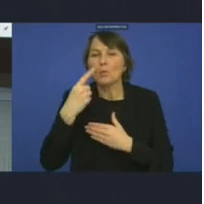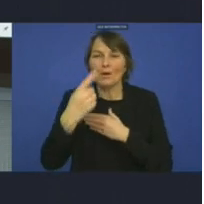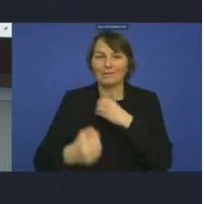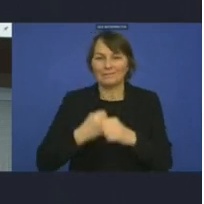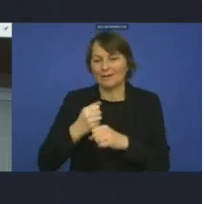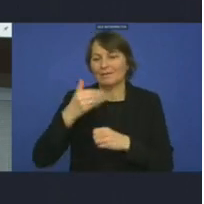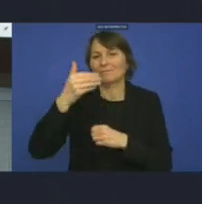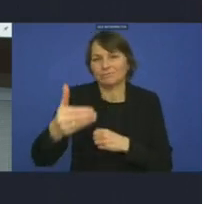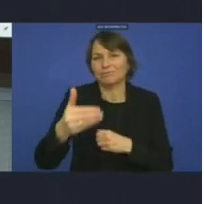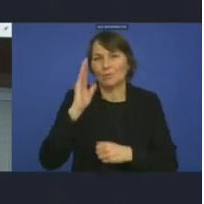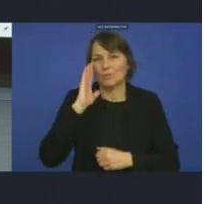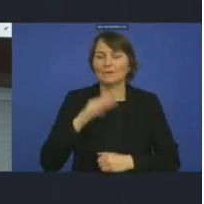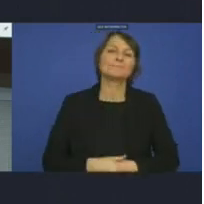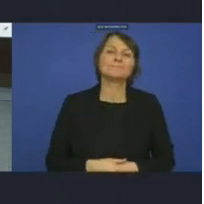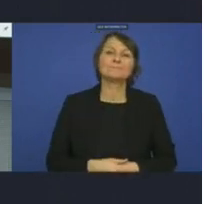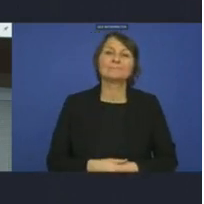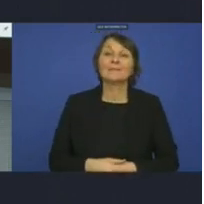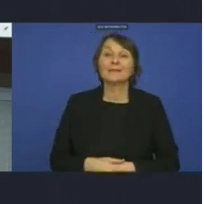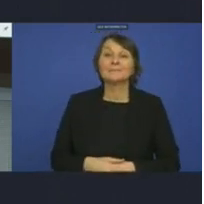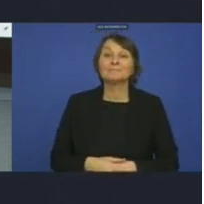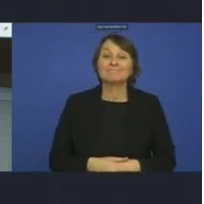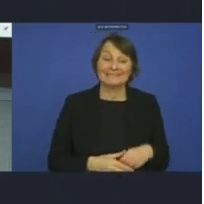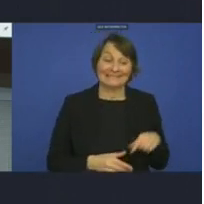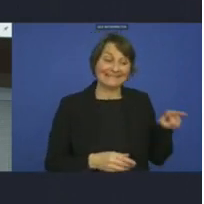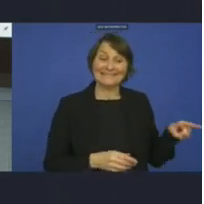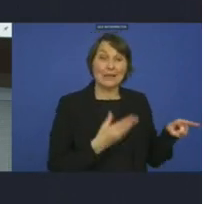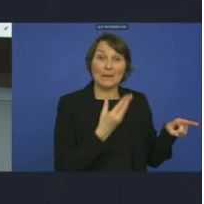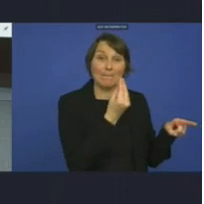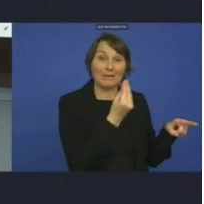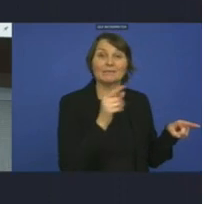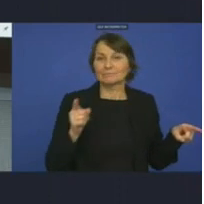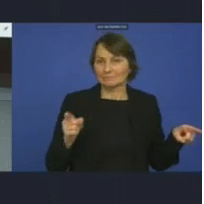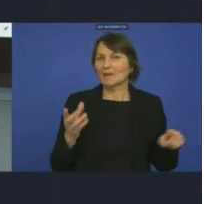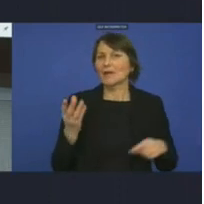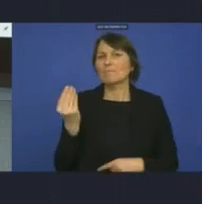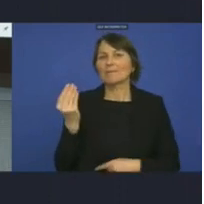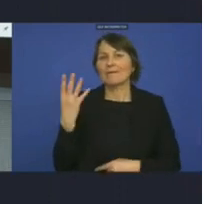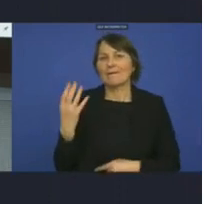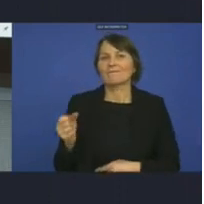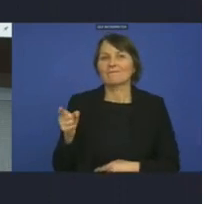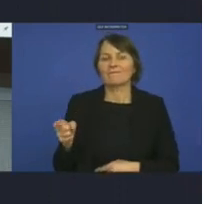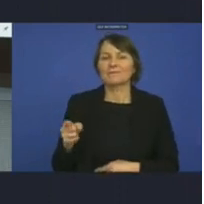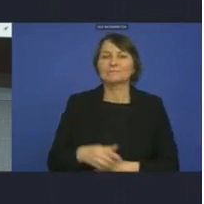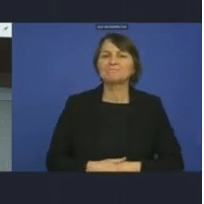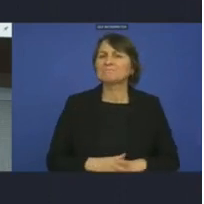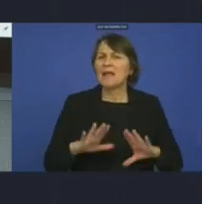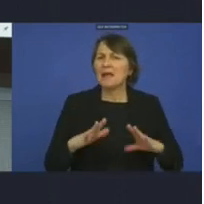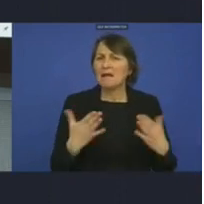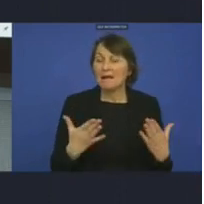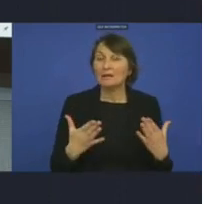healthy lifestyle for all initiative doesn't have funding, and you can do it two ways. You can send it immediately,